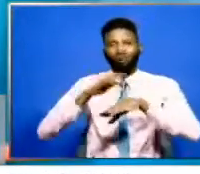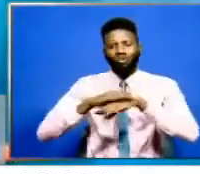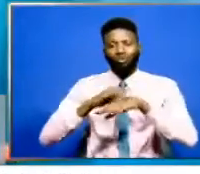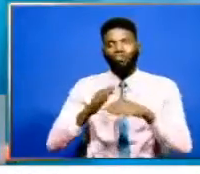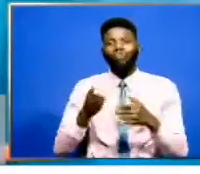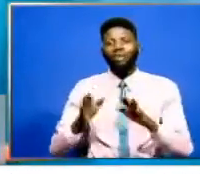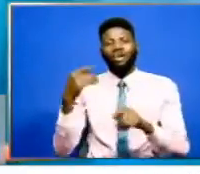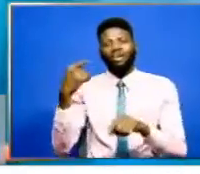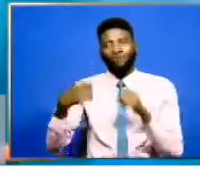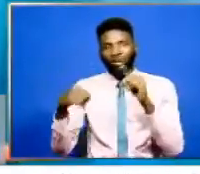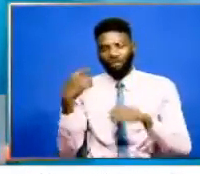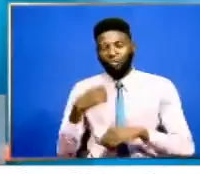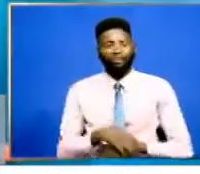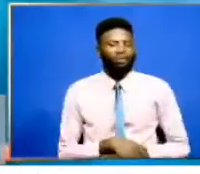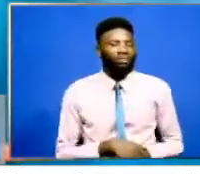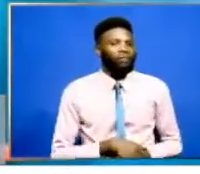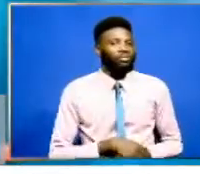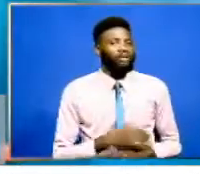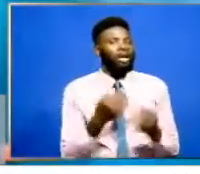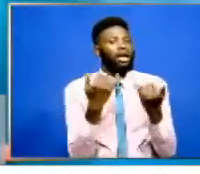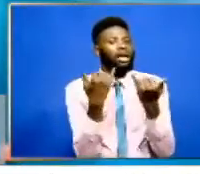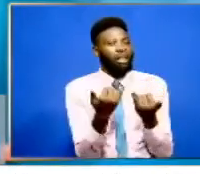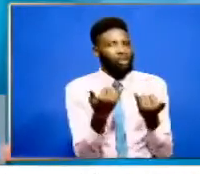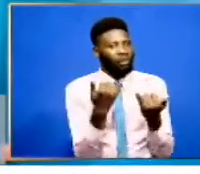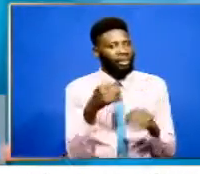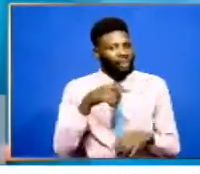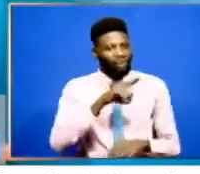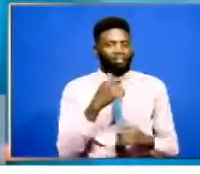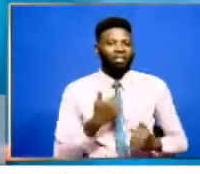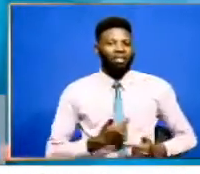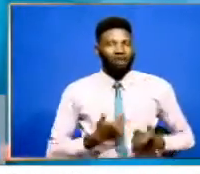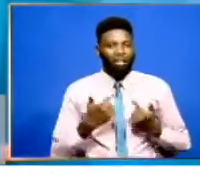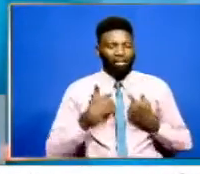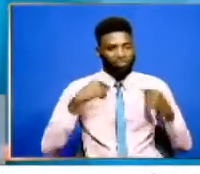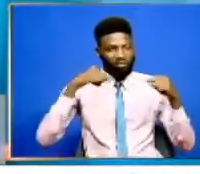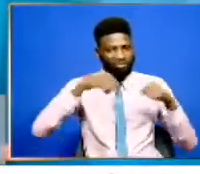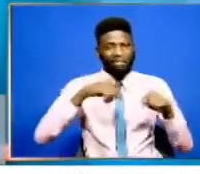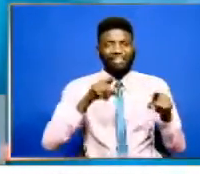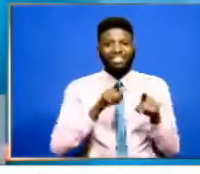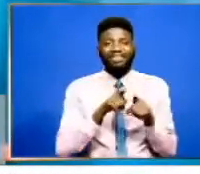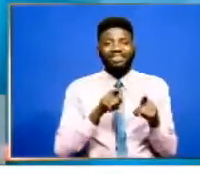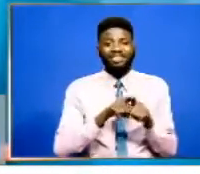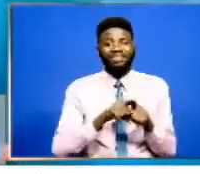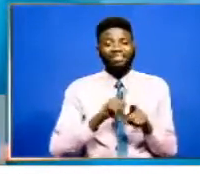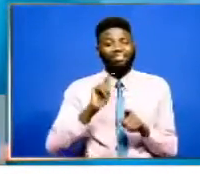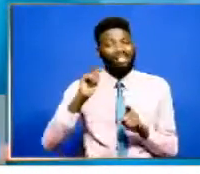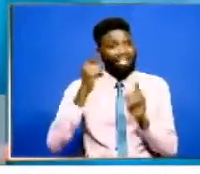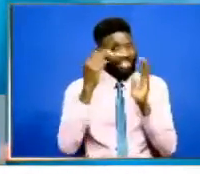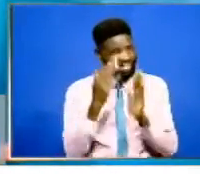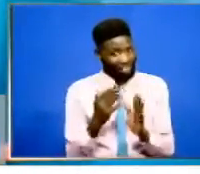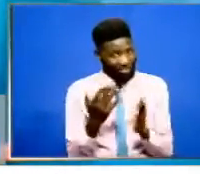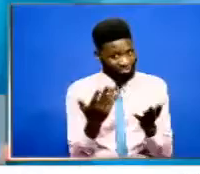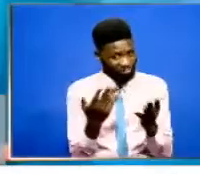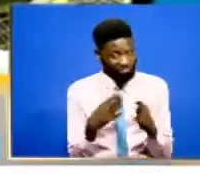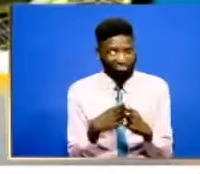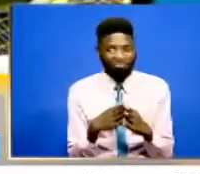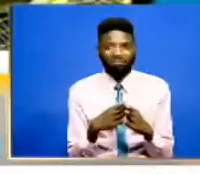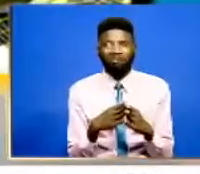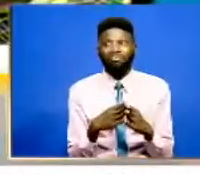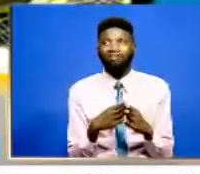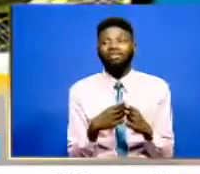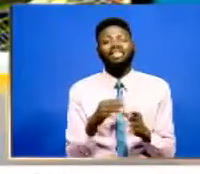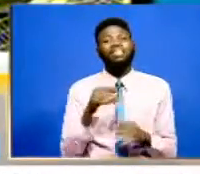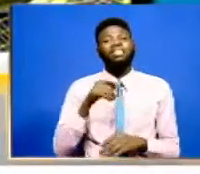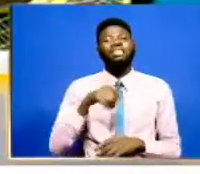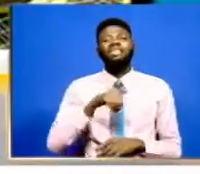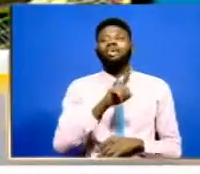When it comes to now you living here as a Kenyan, let me call you a Kenyan for now, and what is it that